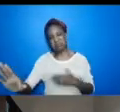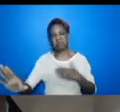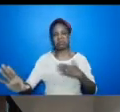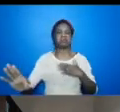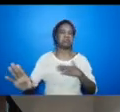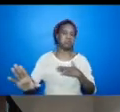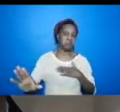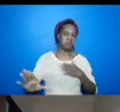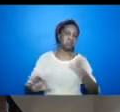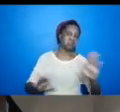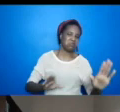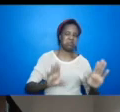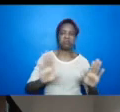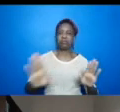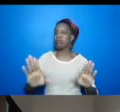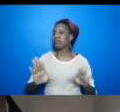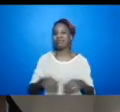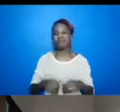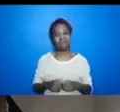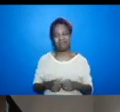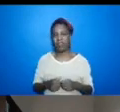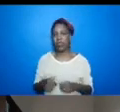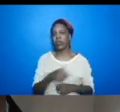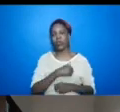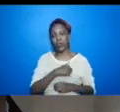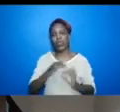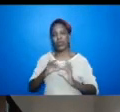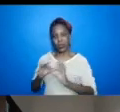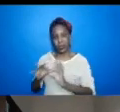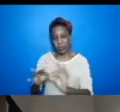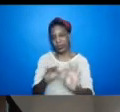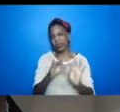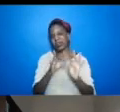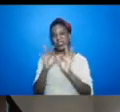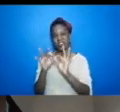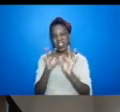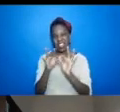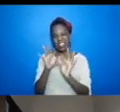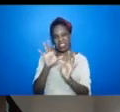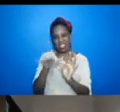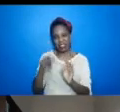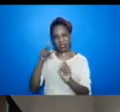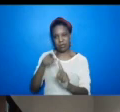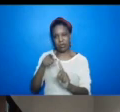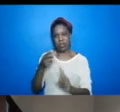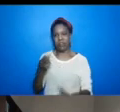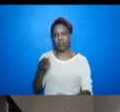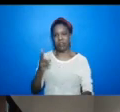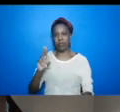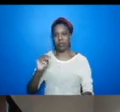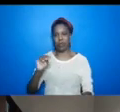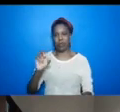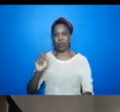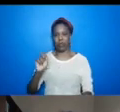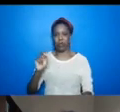interconnectivity. That is moving towards Humanity 3.0. That's the nature of our work, and that's the purpose of Transformative Community